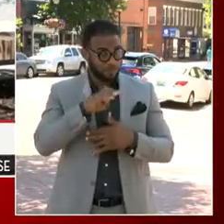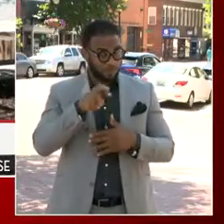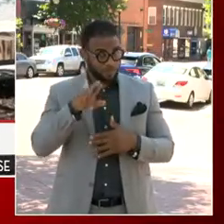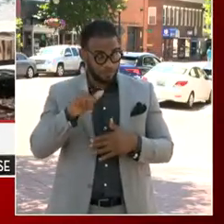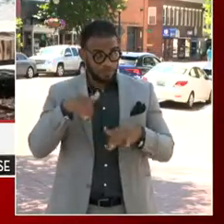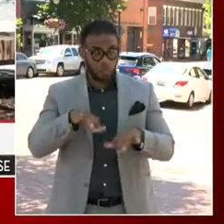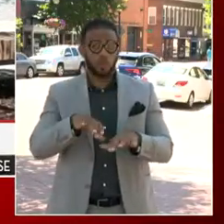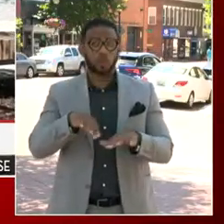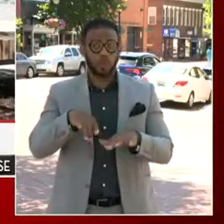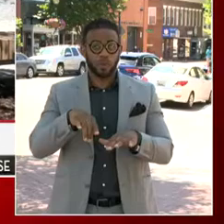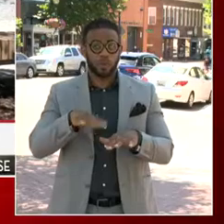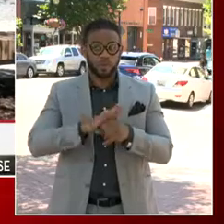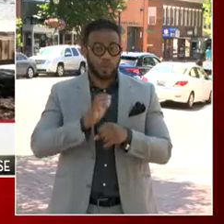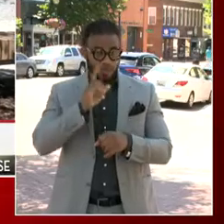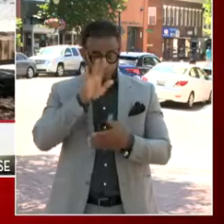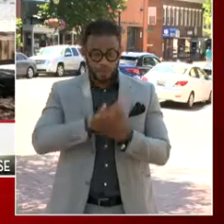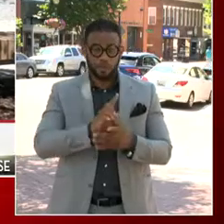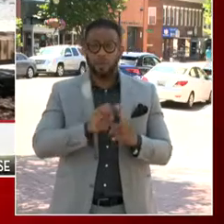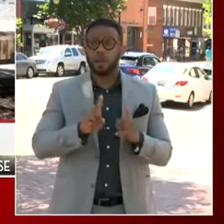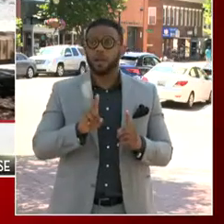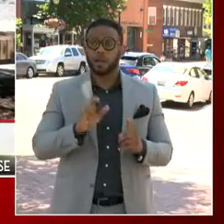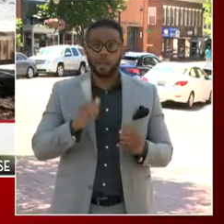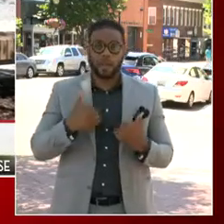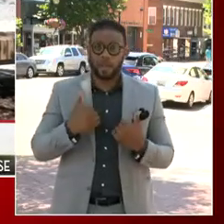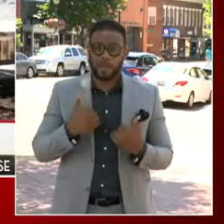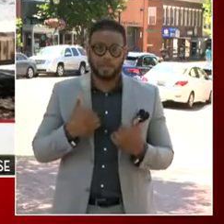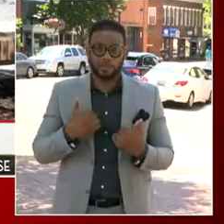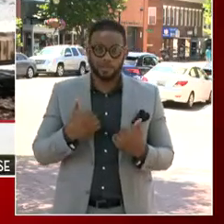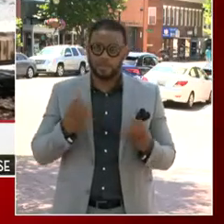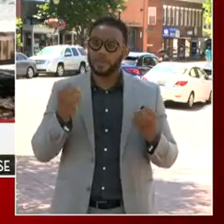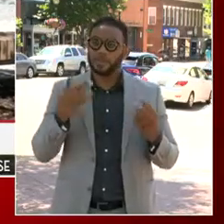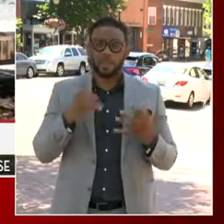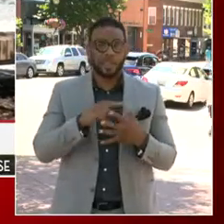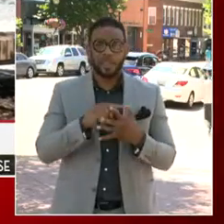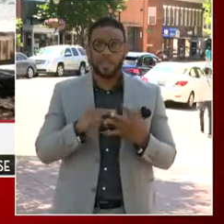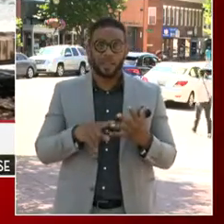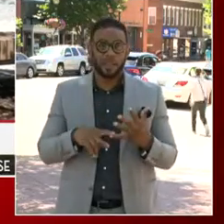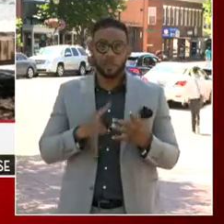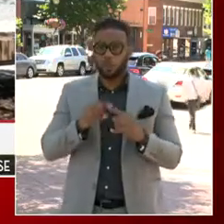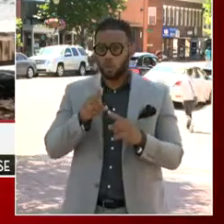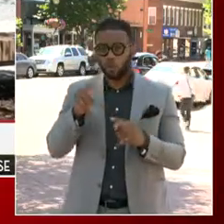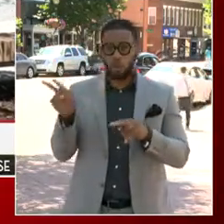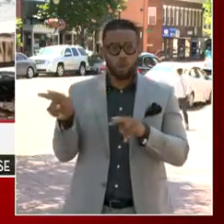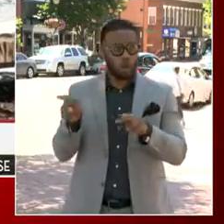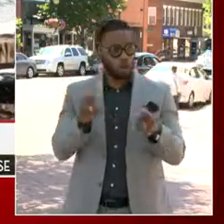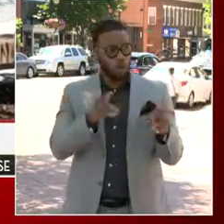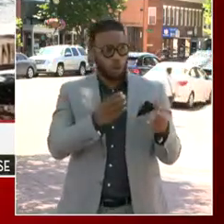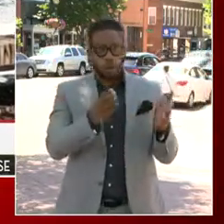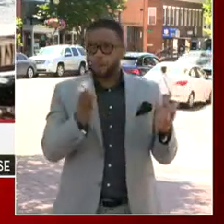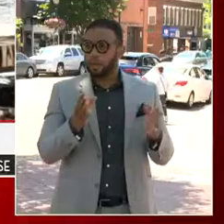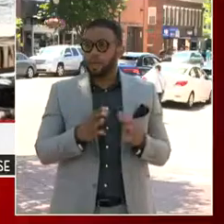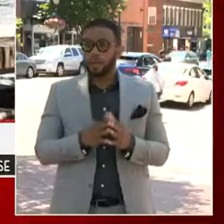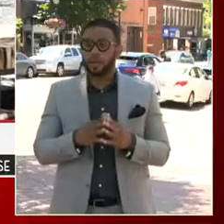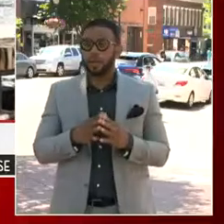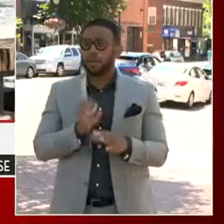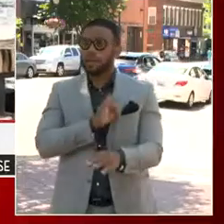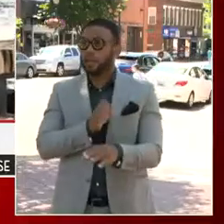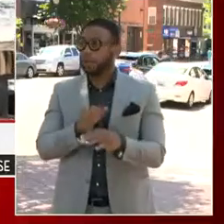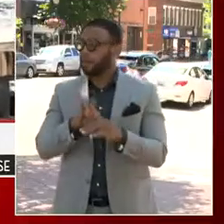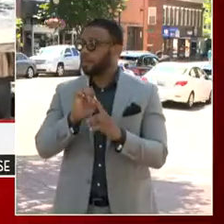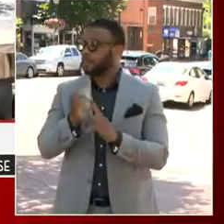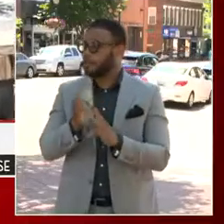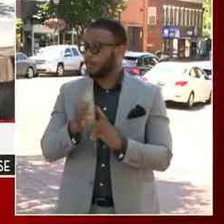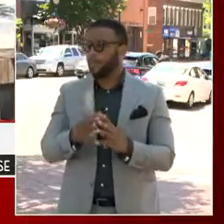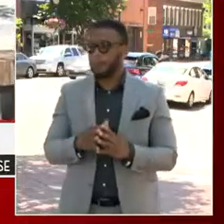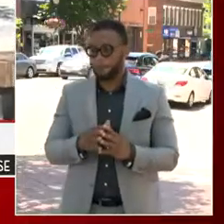ABRA during the pandemic, I believe. But we have many of the, when you look around, energy and the